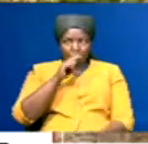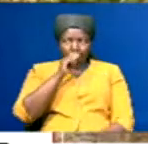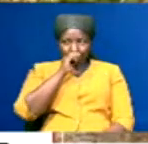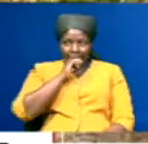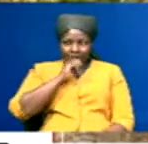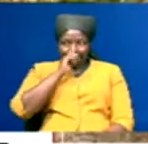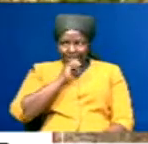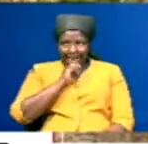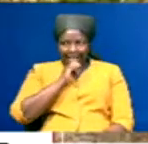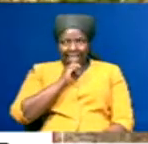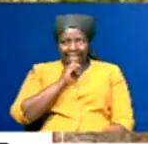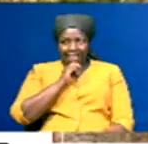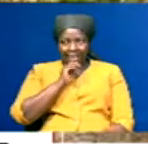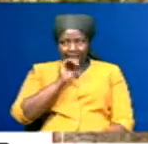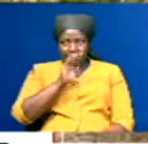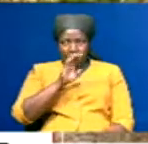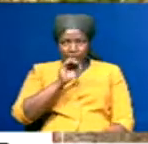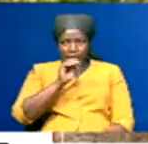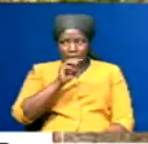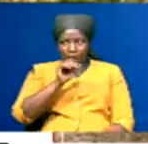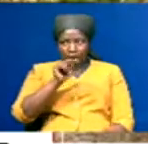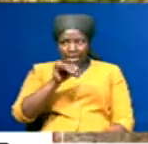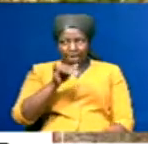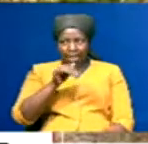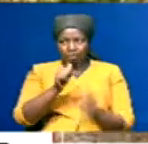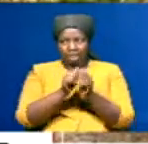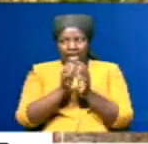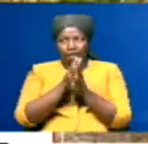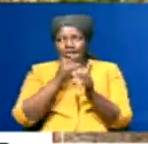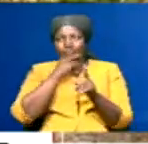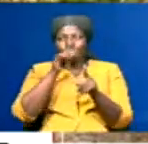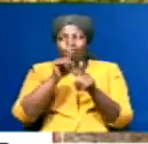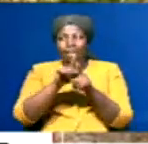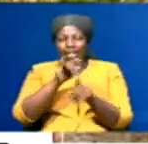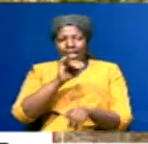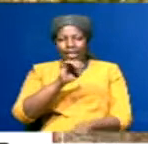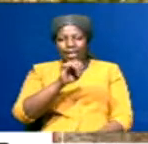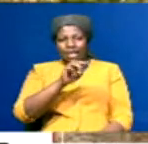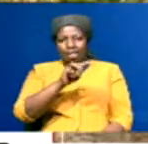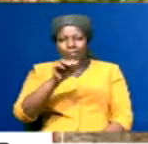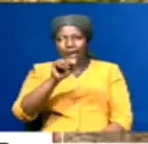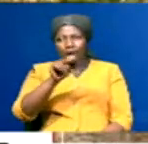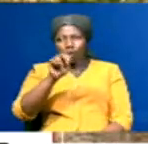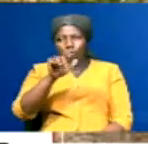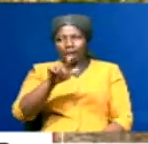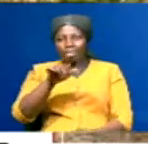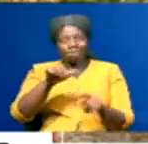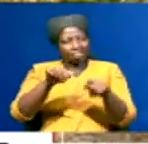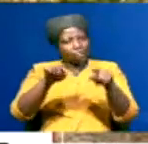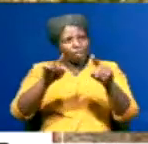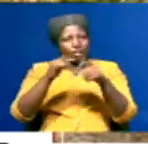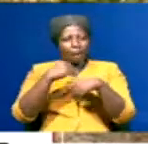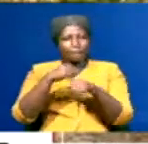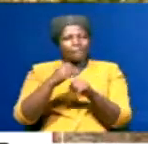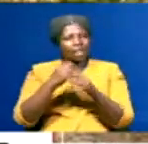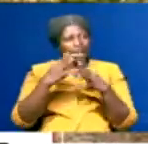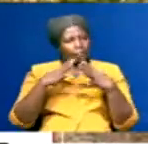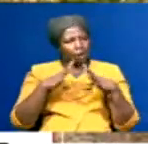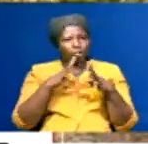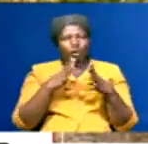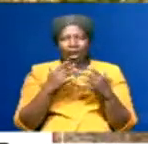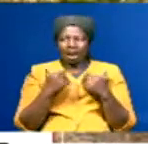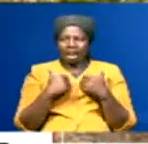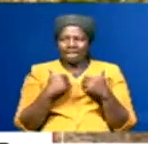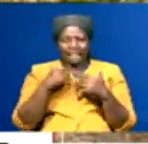Tanzania, the Bomanis and his brother Emmanuel, they were the ones who made people have a